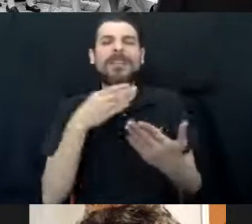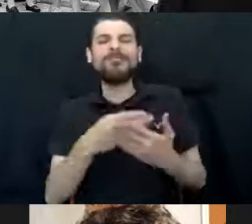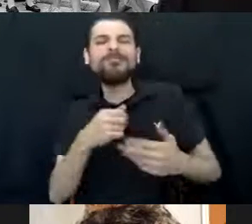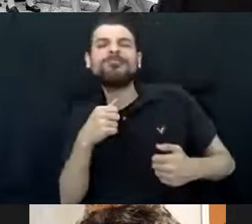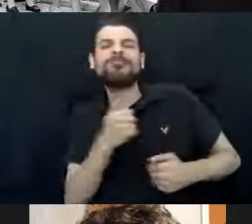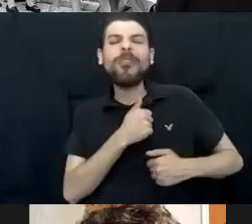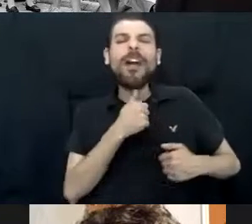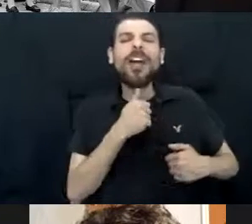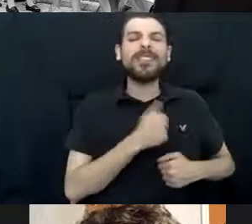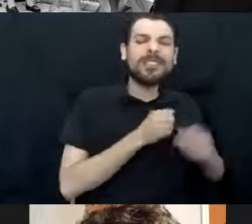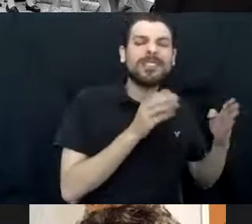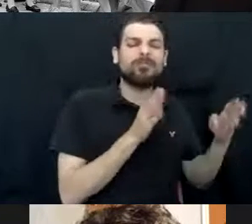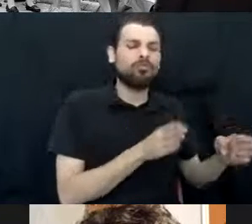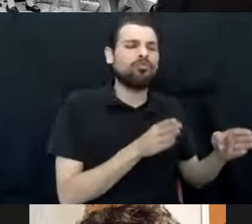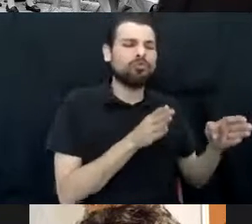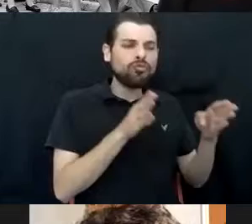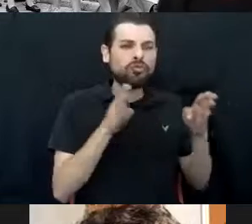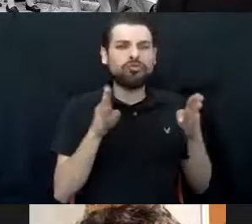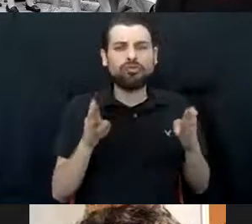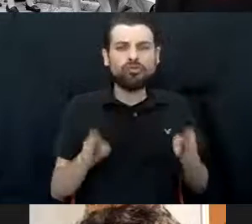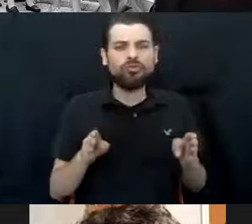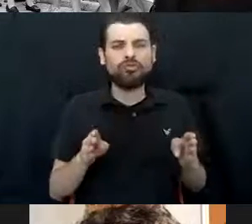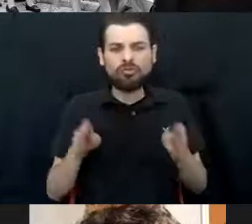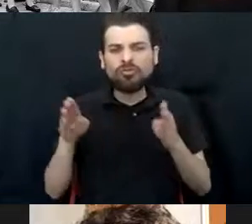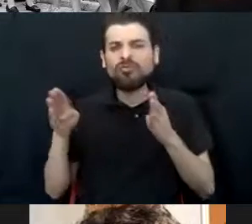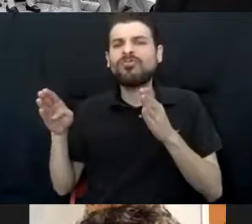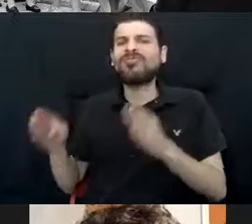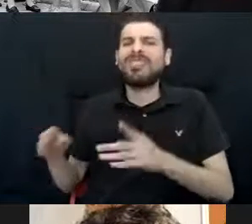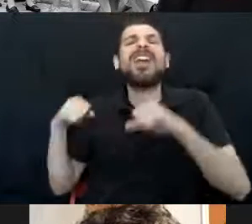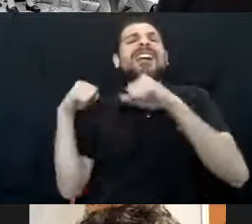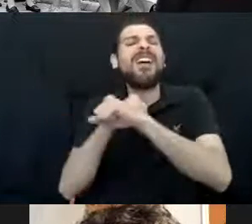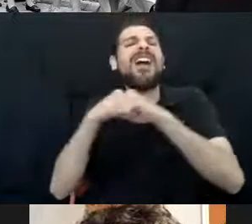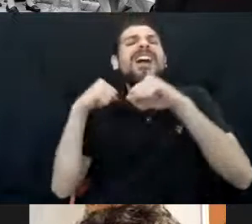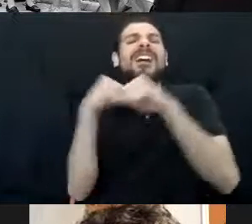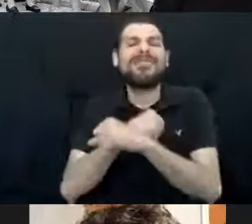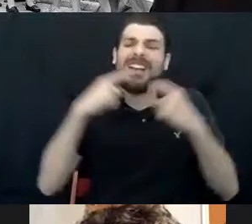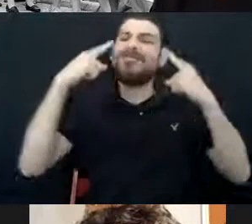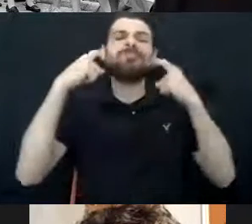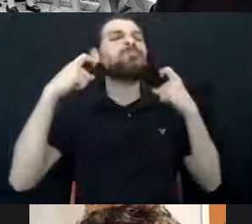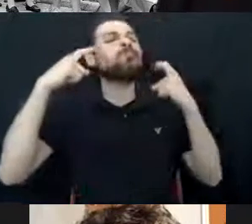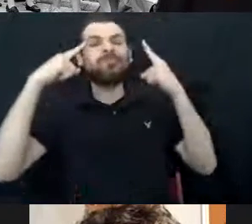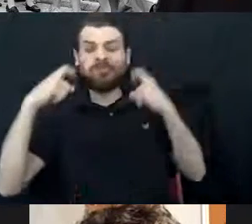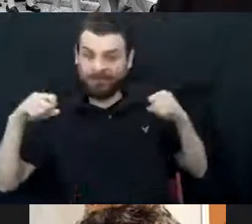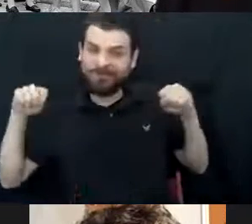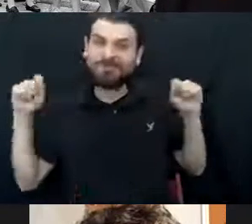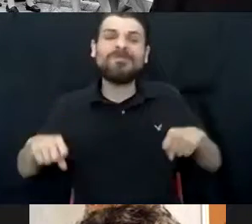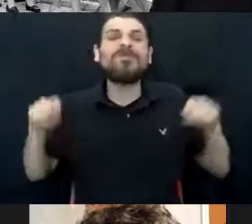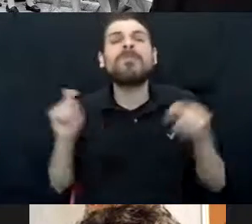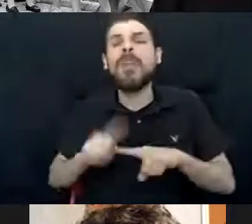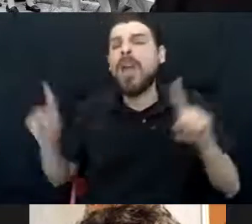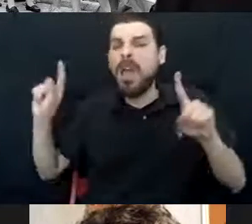We have to fight, although we have to cry. Yeah. We've got to hold up the